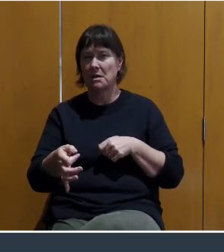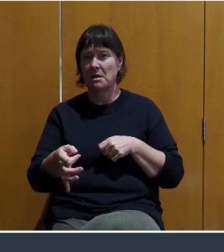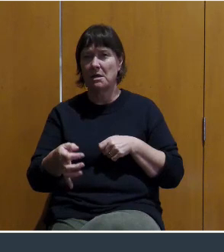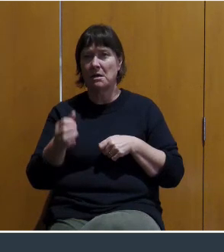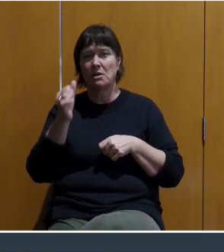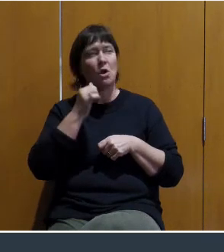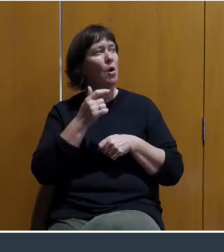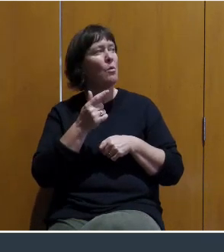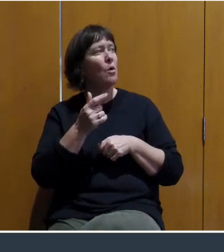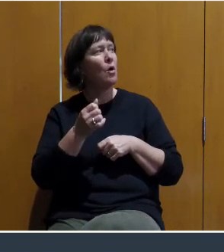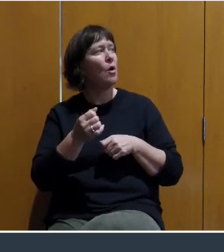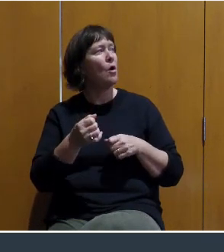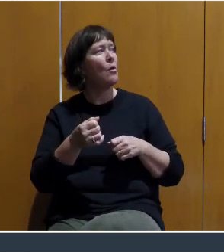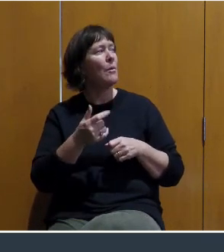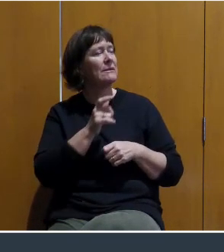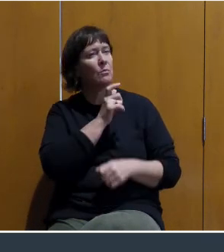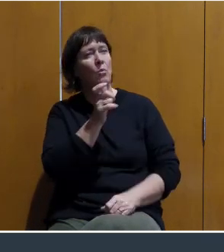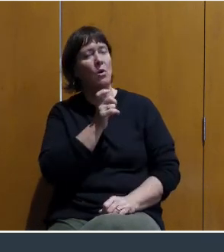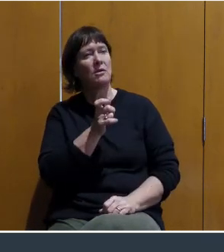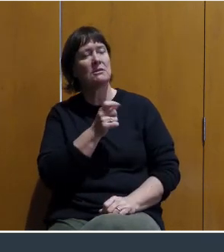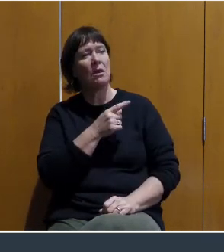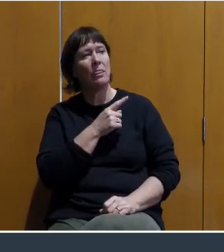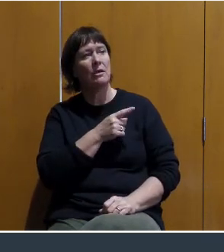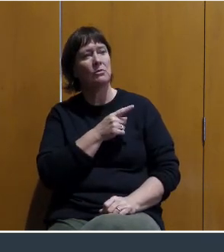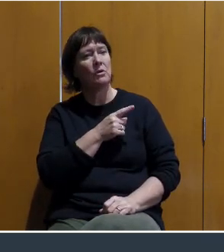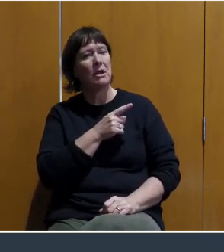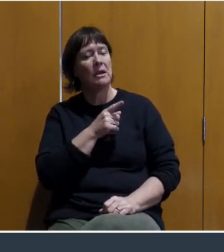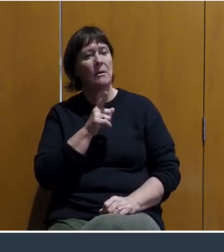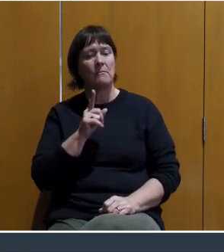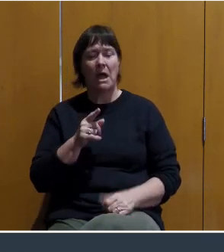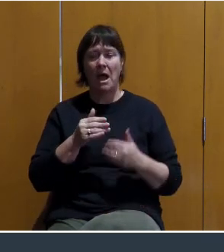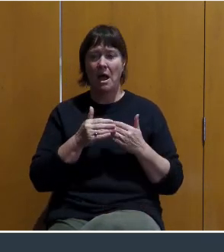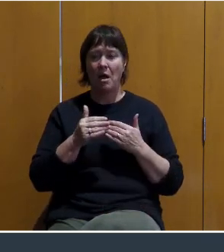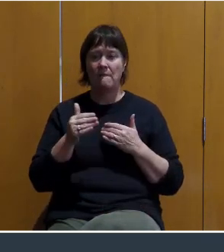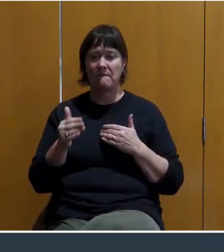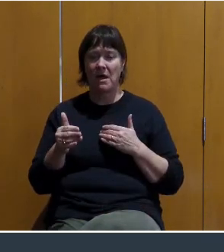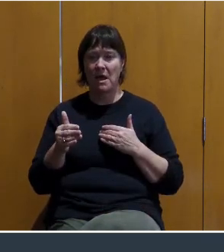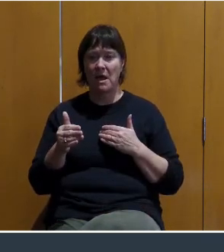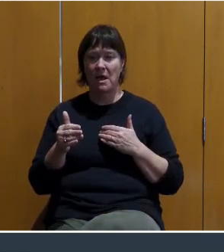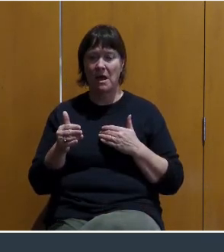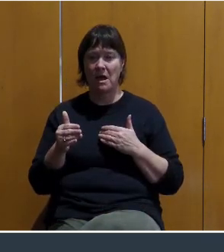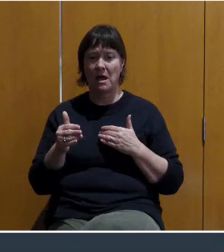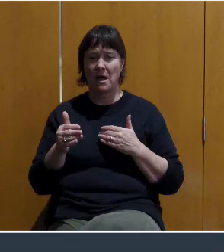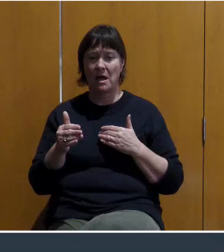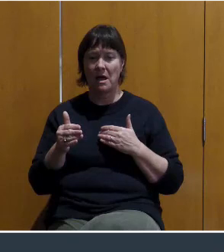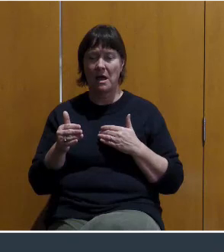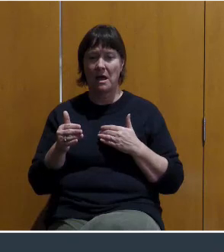moved around a little bit. How far back are we removing